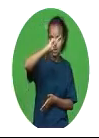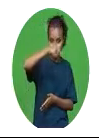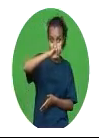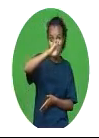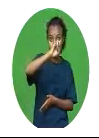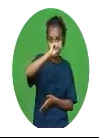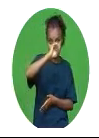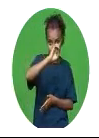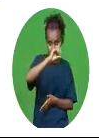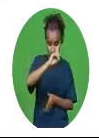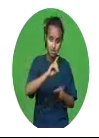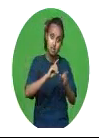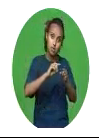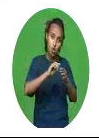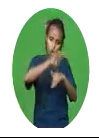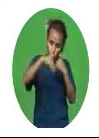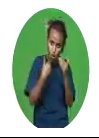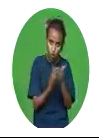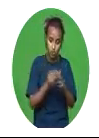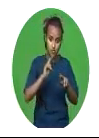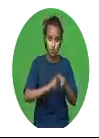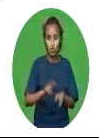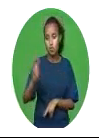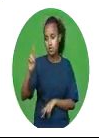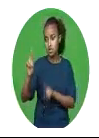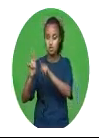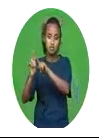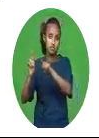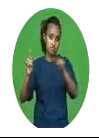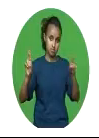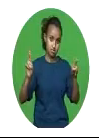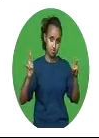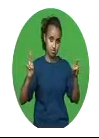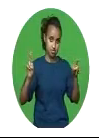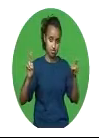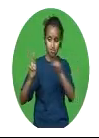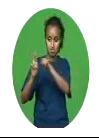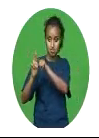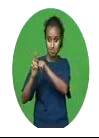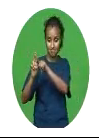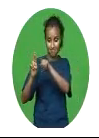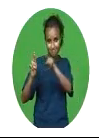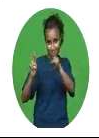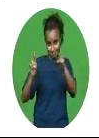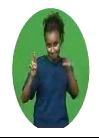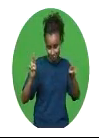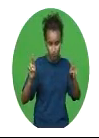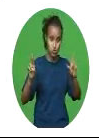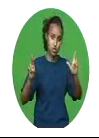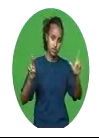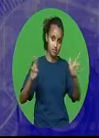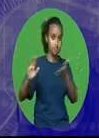dimensions are placed so that this may be read from the bottom or the right-hand edge of the drawing